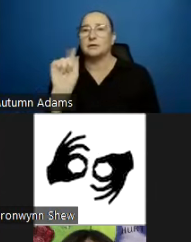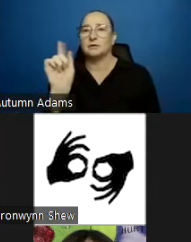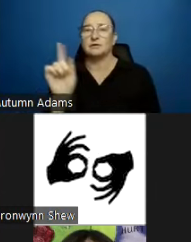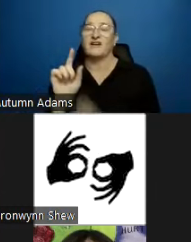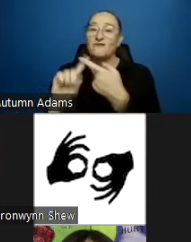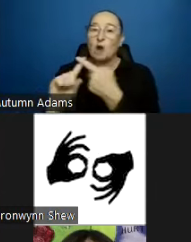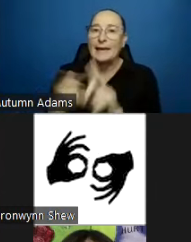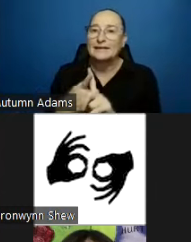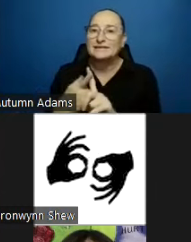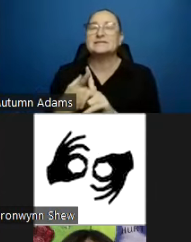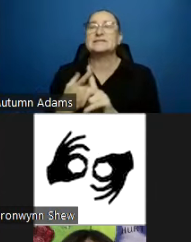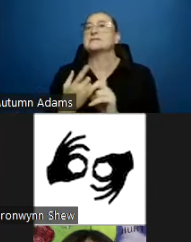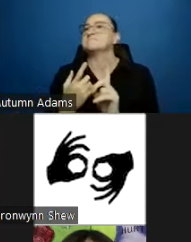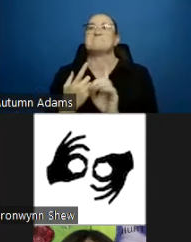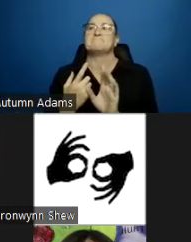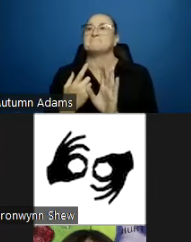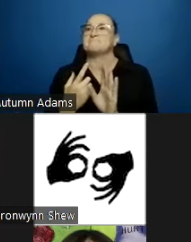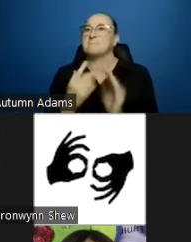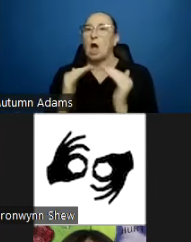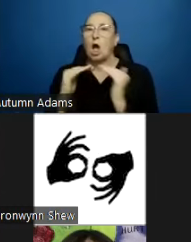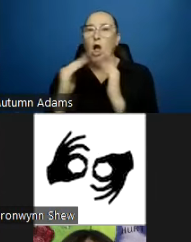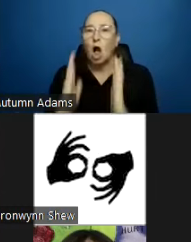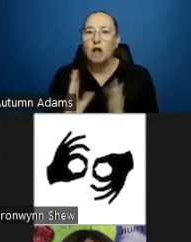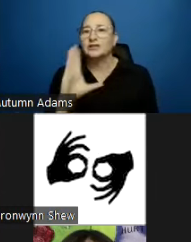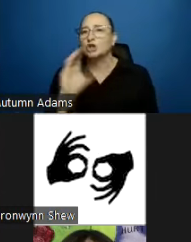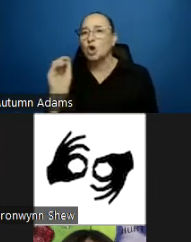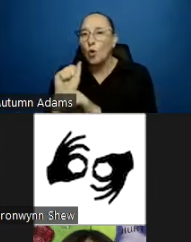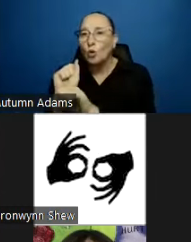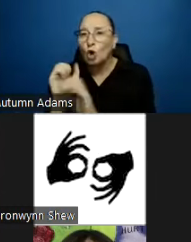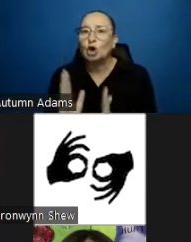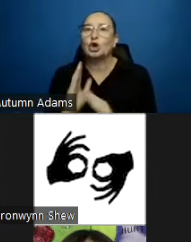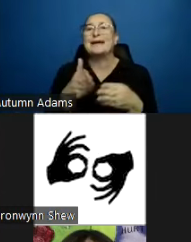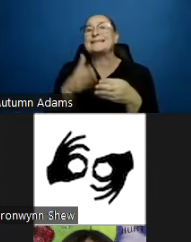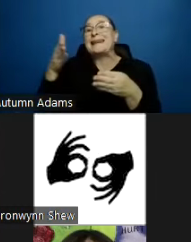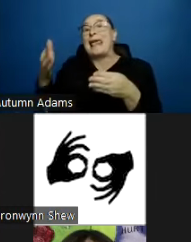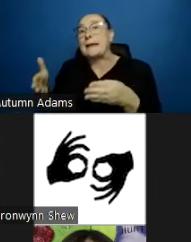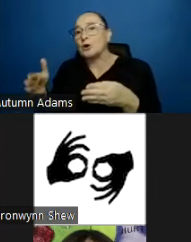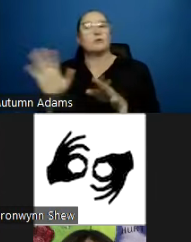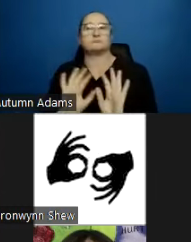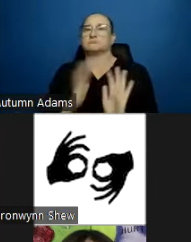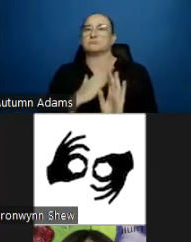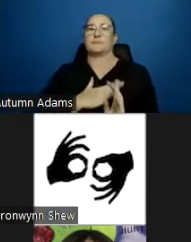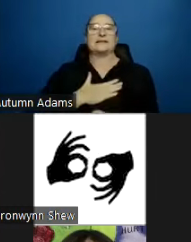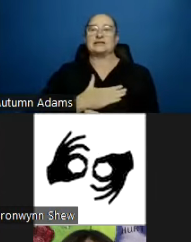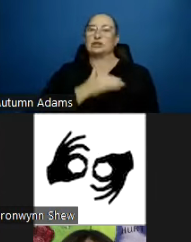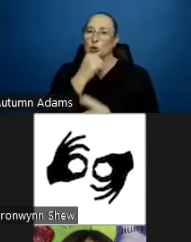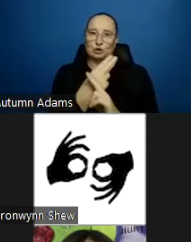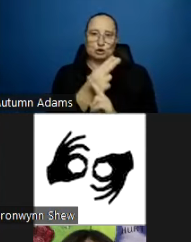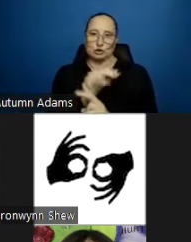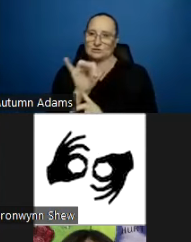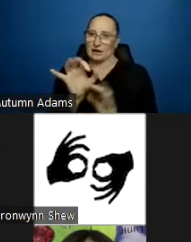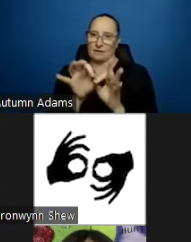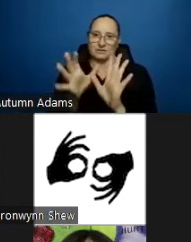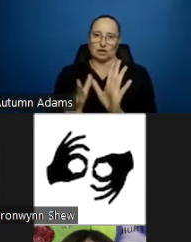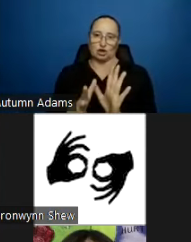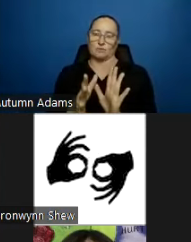friends, colleagues, coworkers, neighbor. Please do not use them as interpreters. It's